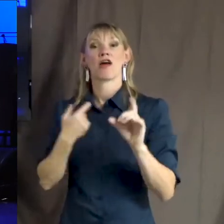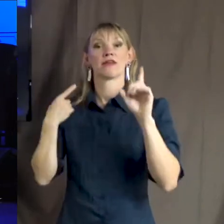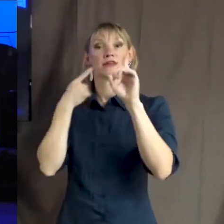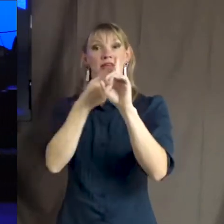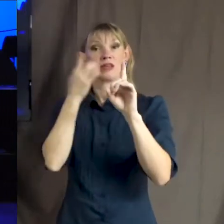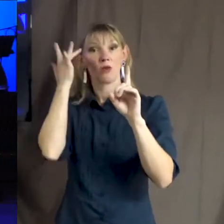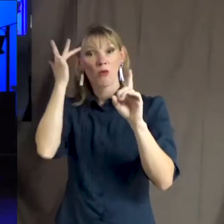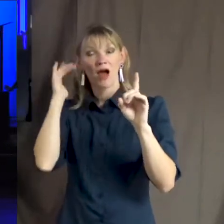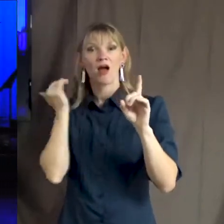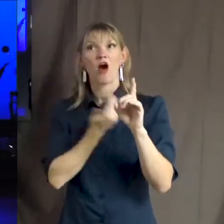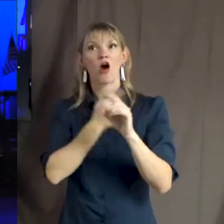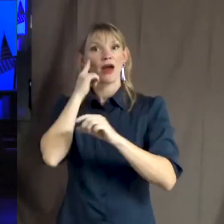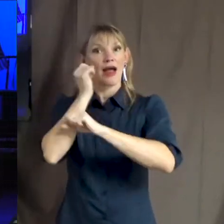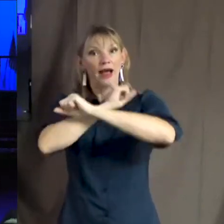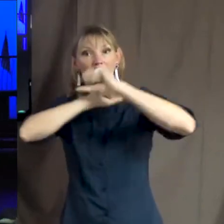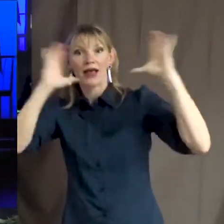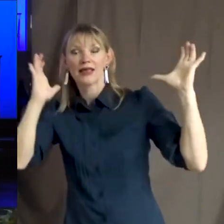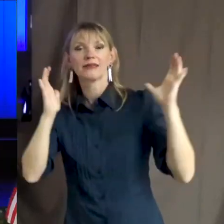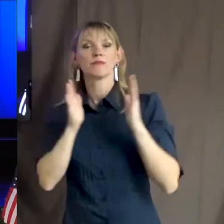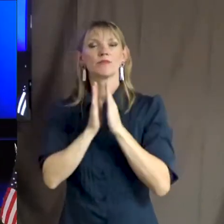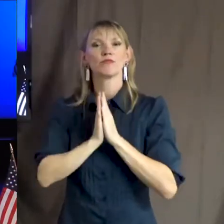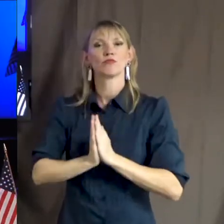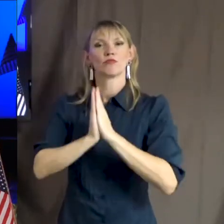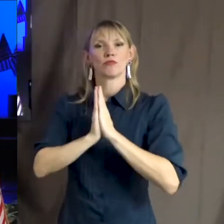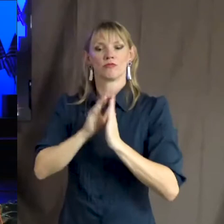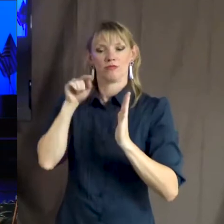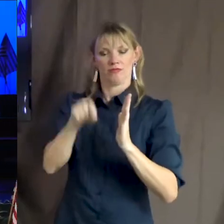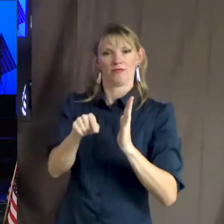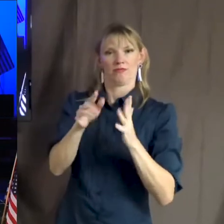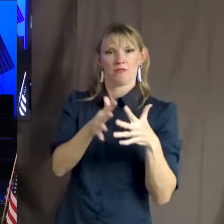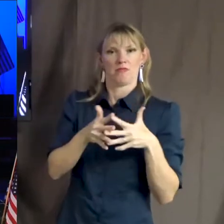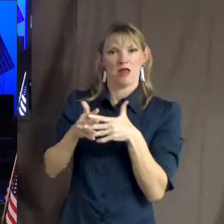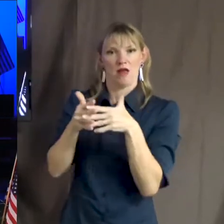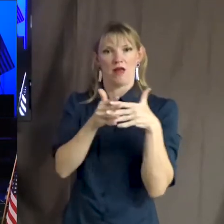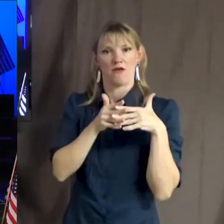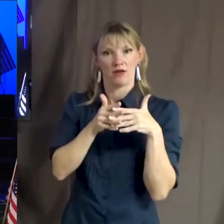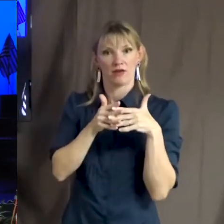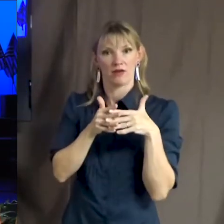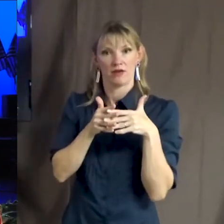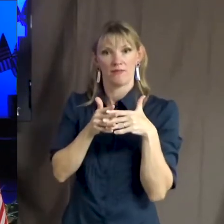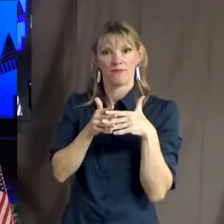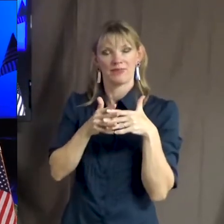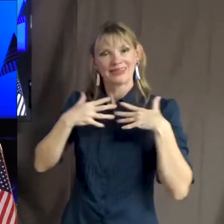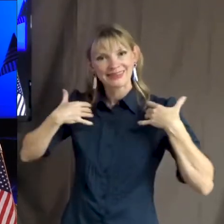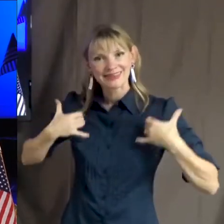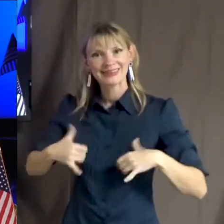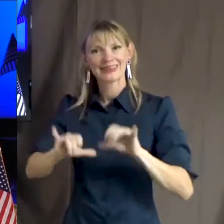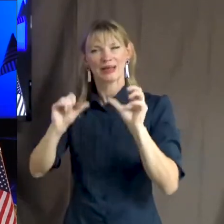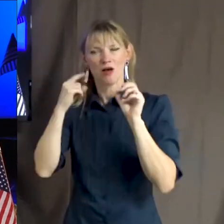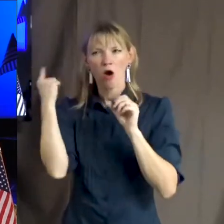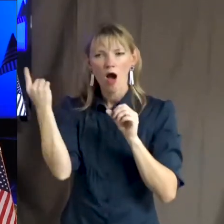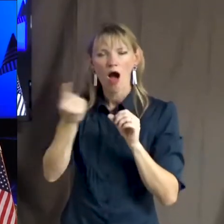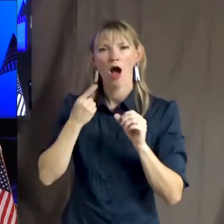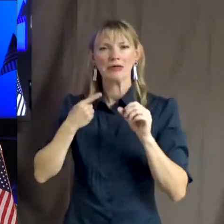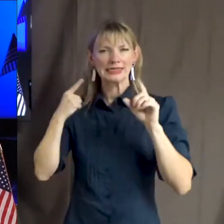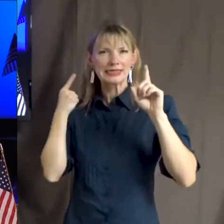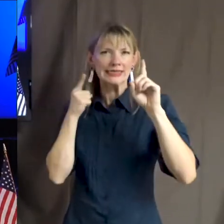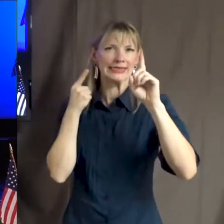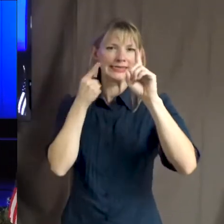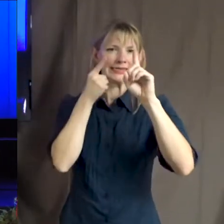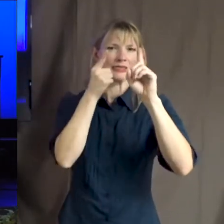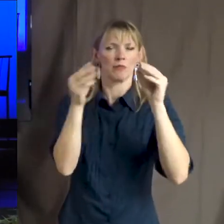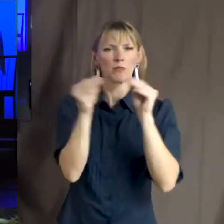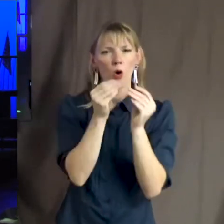the prayer that is America, to always work towards greater freedom, greater inclusivity,